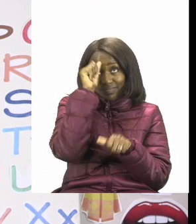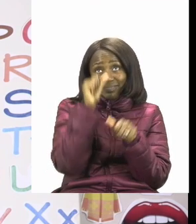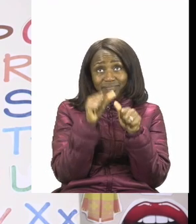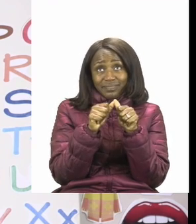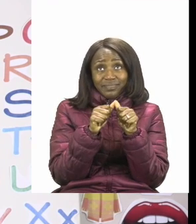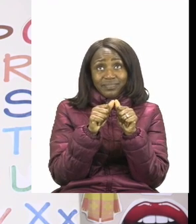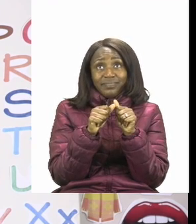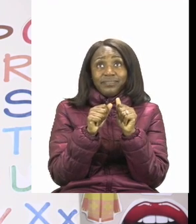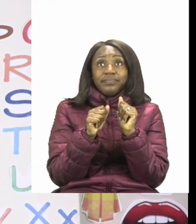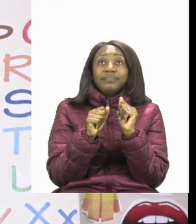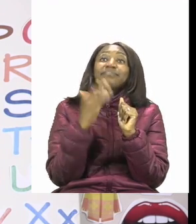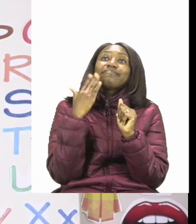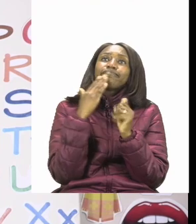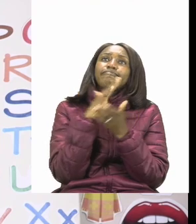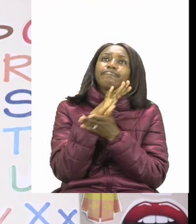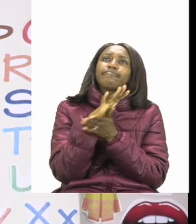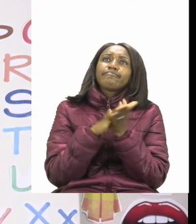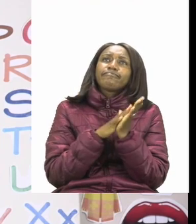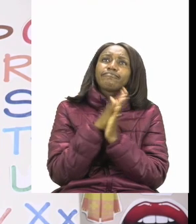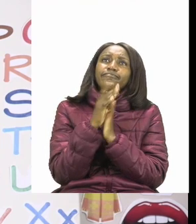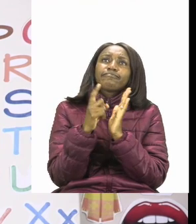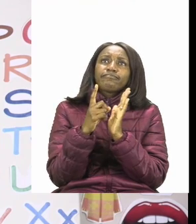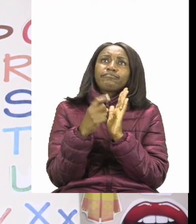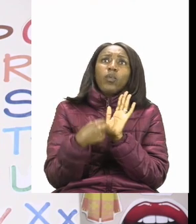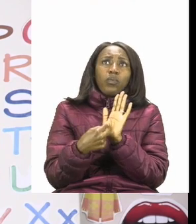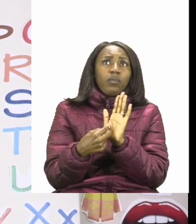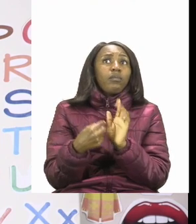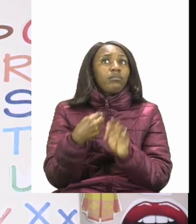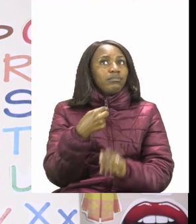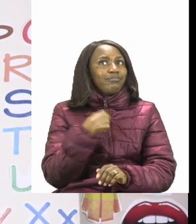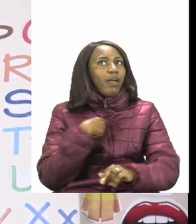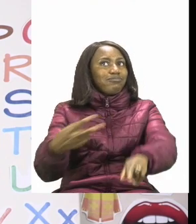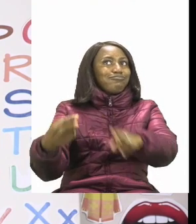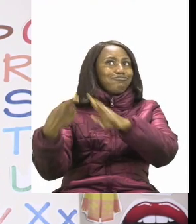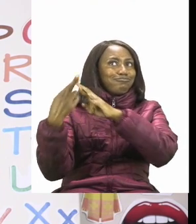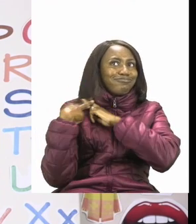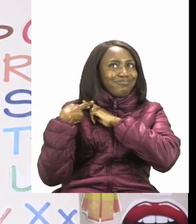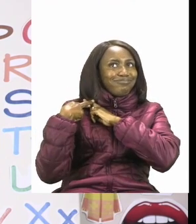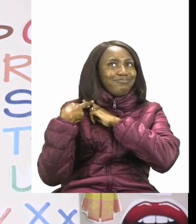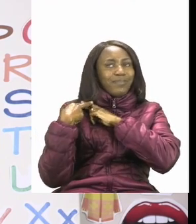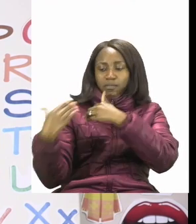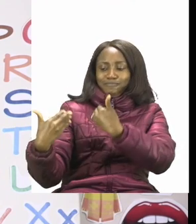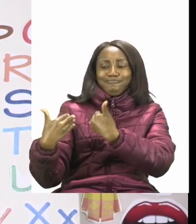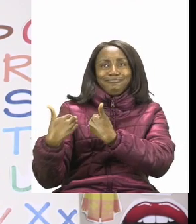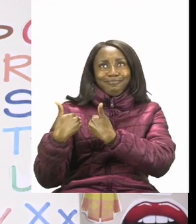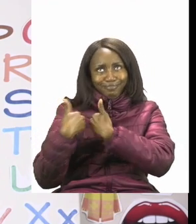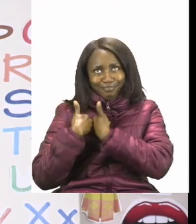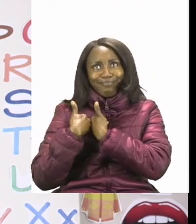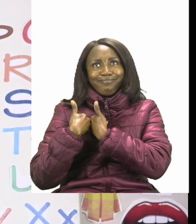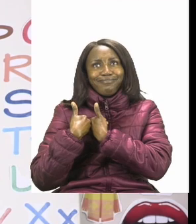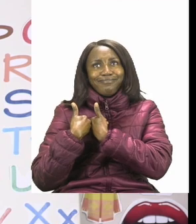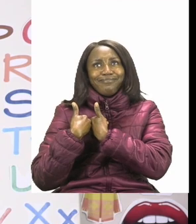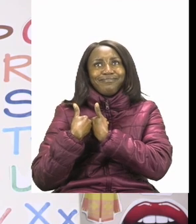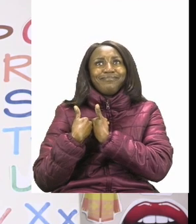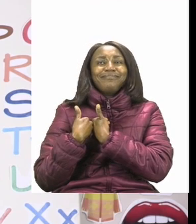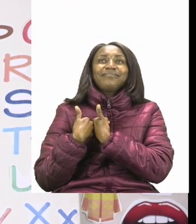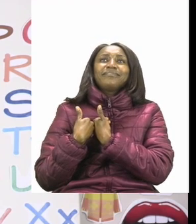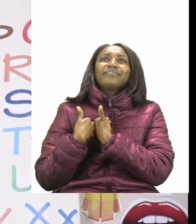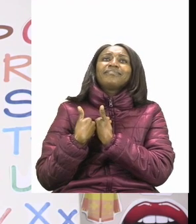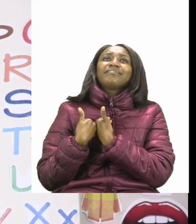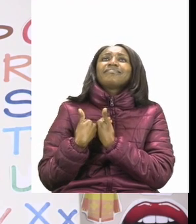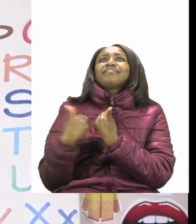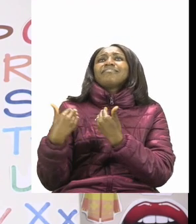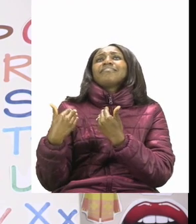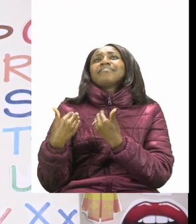when we're sanitizing, we are showing the world that we care about everyone around us. Sanitizing is not just